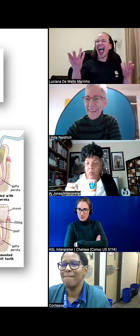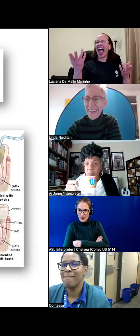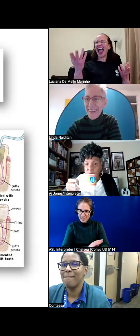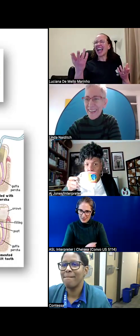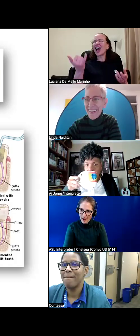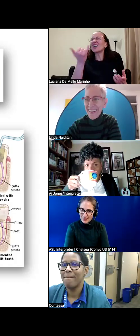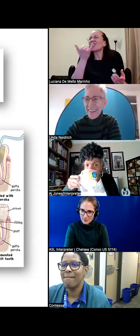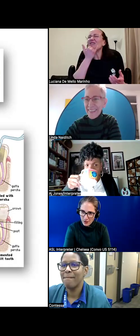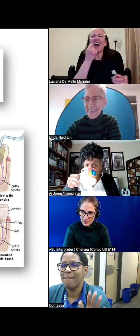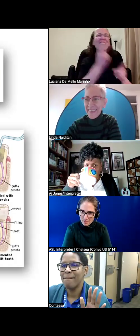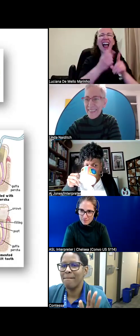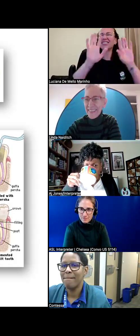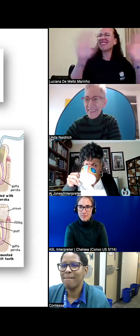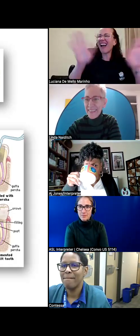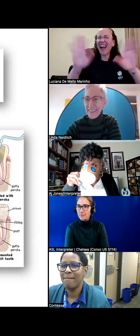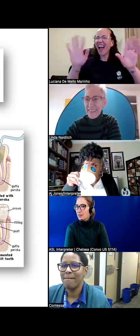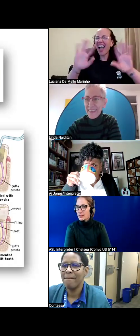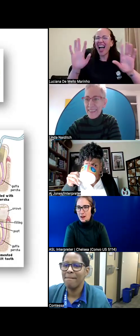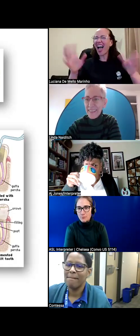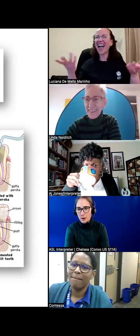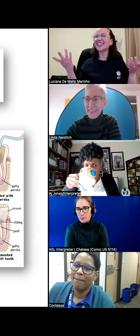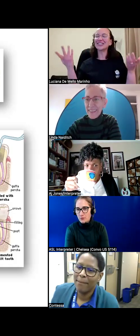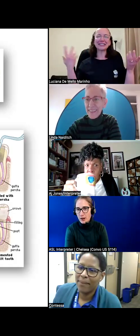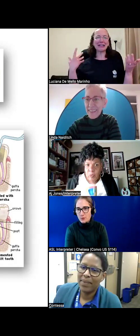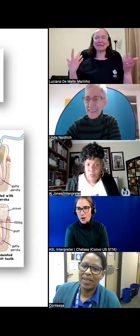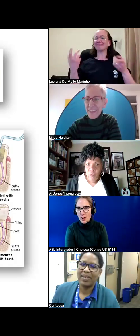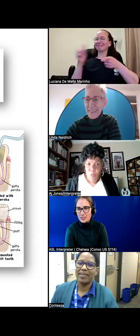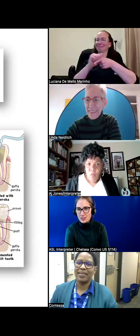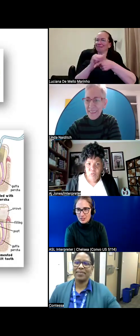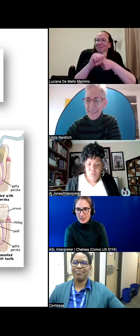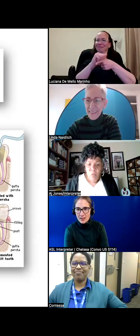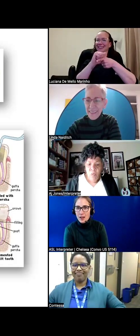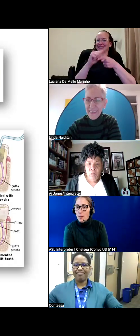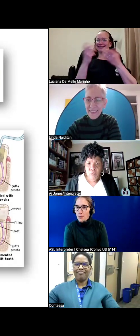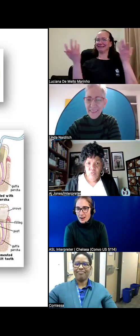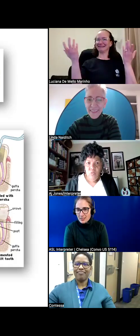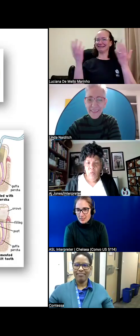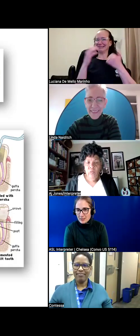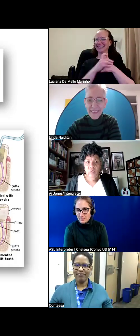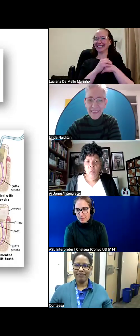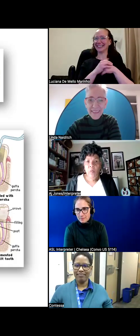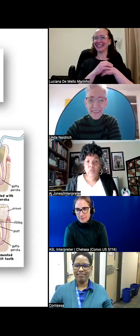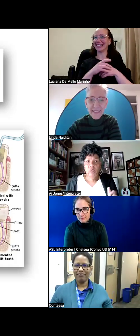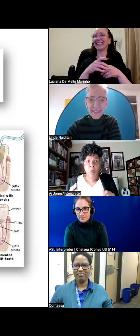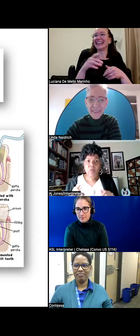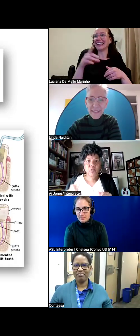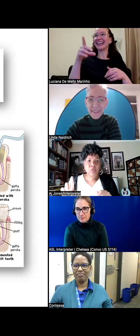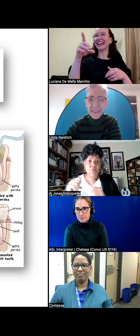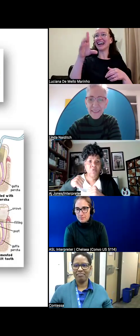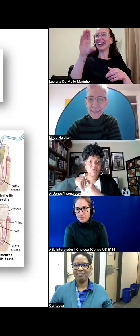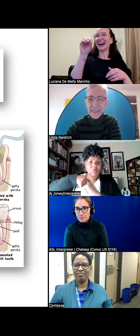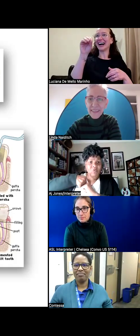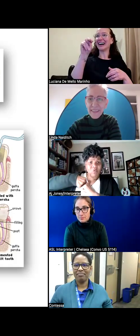It's fun. Come on, this will be fun. It's not about being right or wrong. It's just practice.